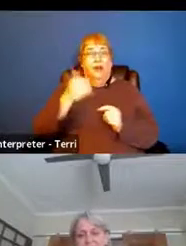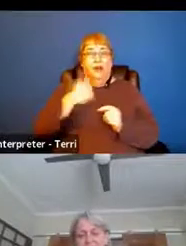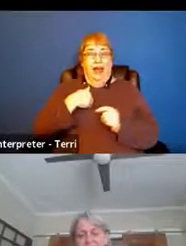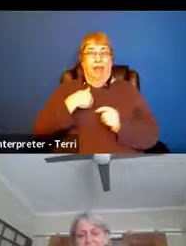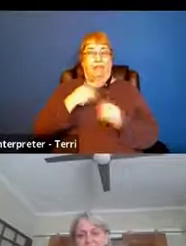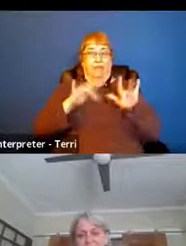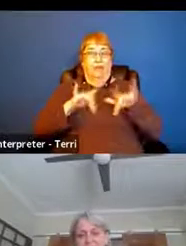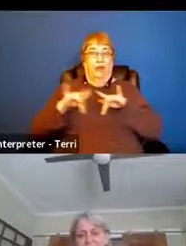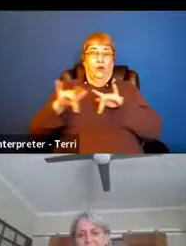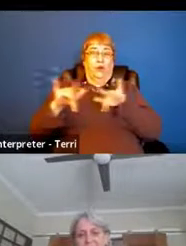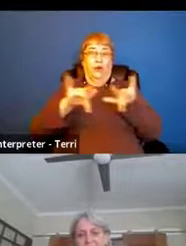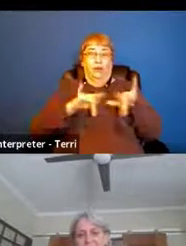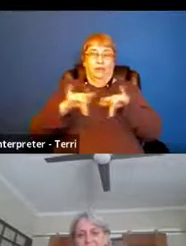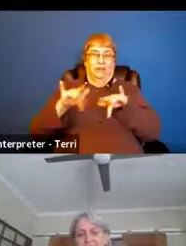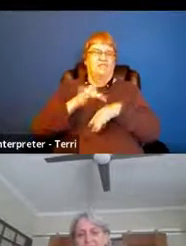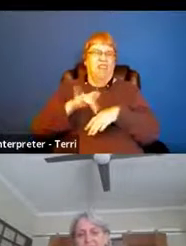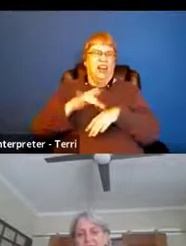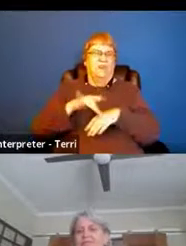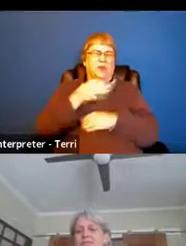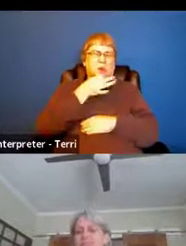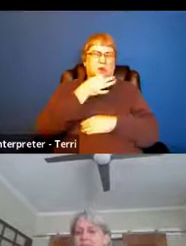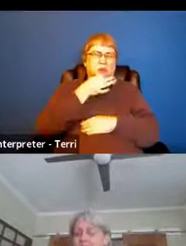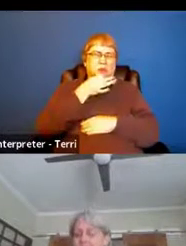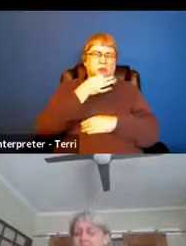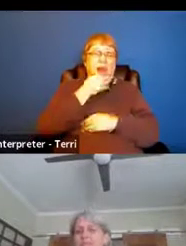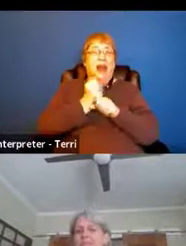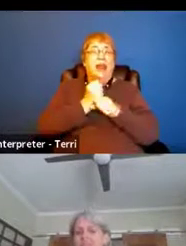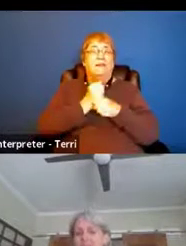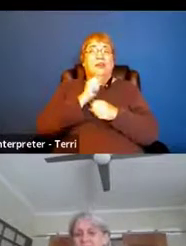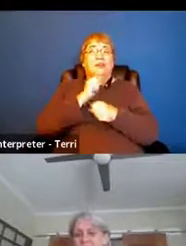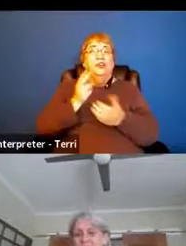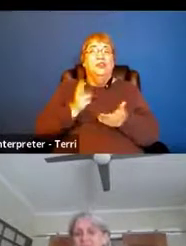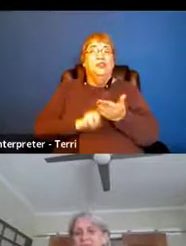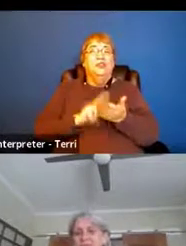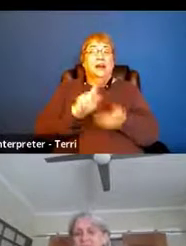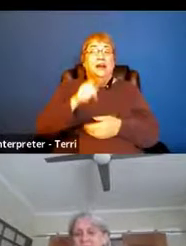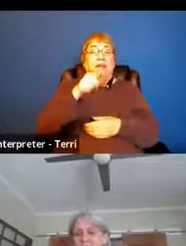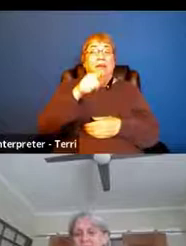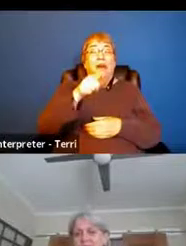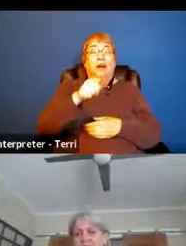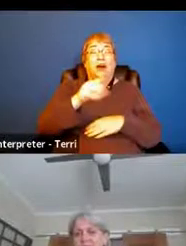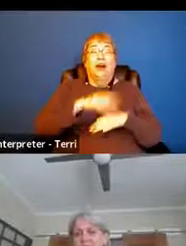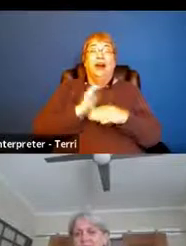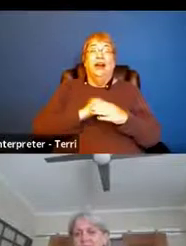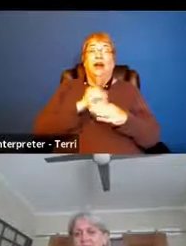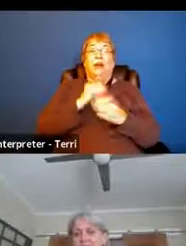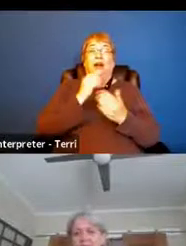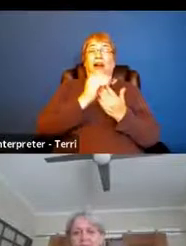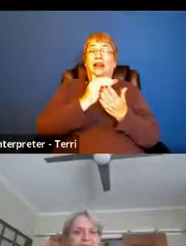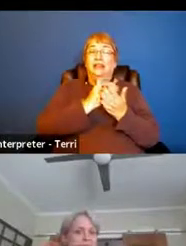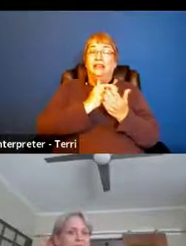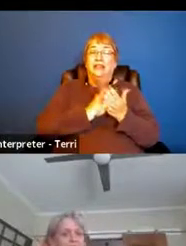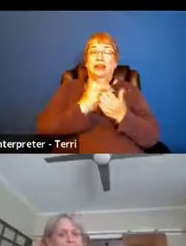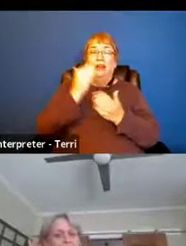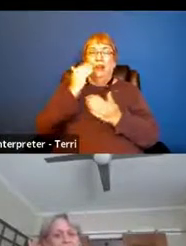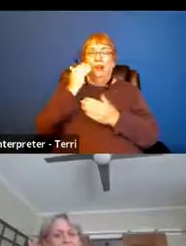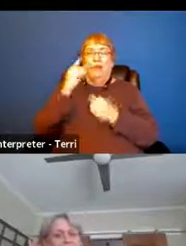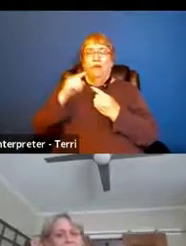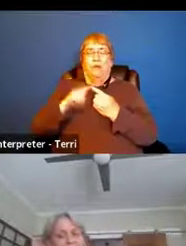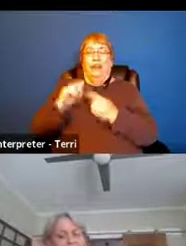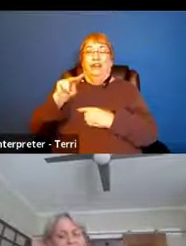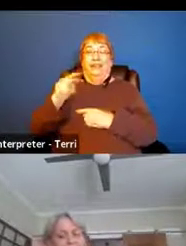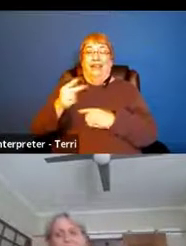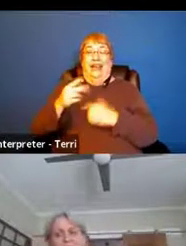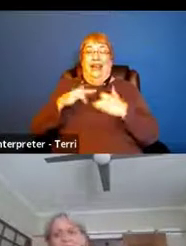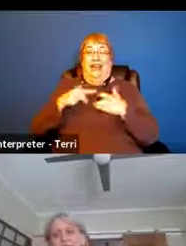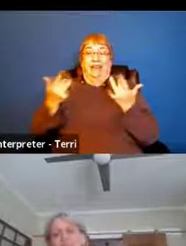soon. And make sure you also sign up below to be the first to know details about the second event in this Gifts of Hope series,